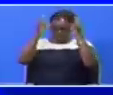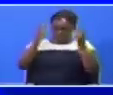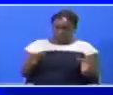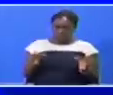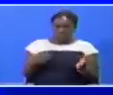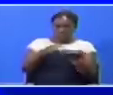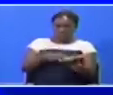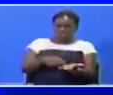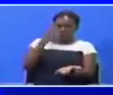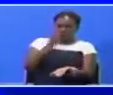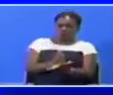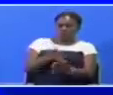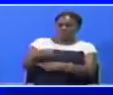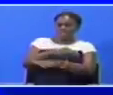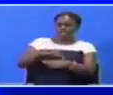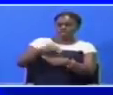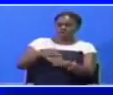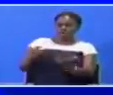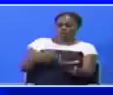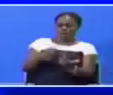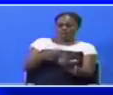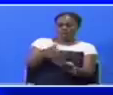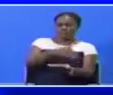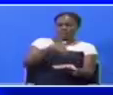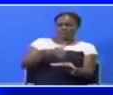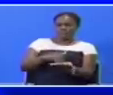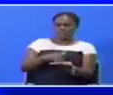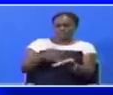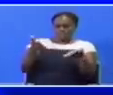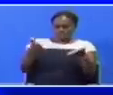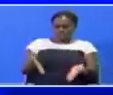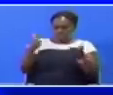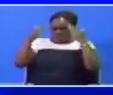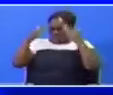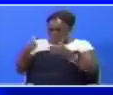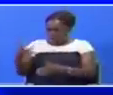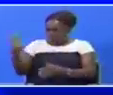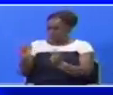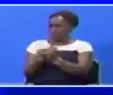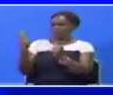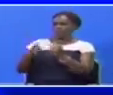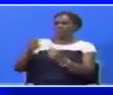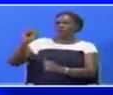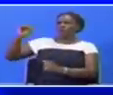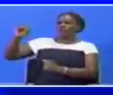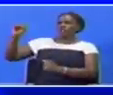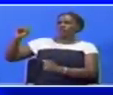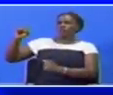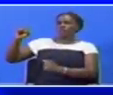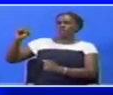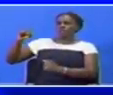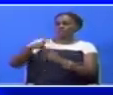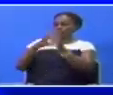verify the results at the National Tallying Centre. And so tonight on Spotlight 2017, political affairs reporter Murimi